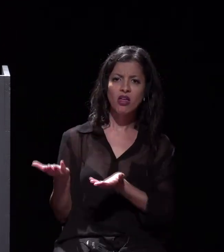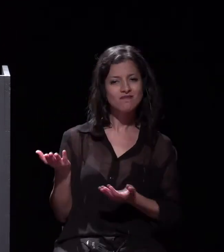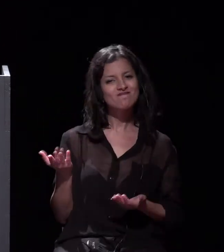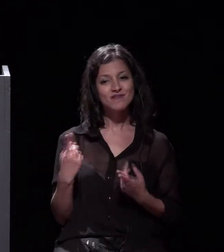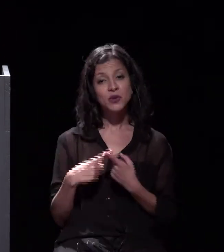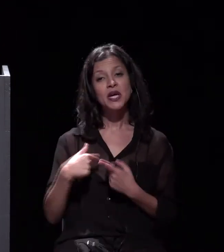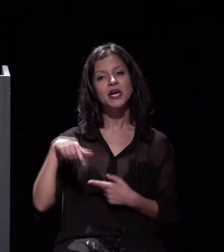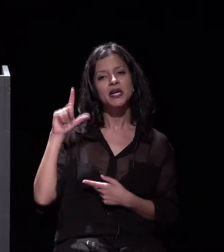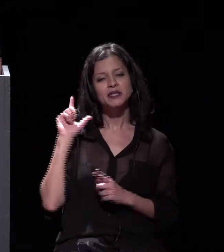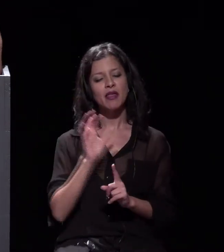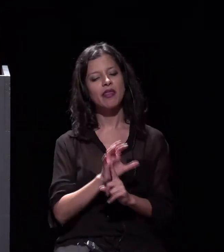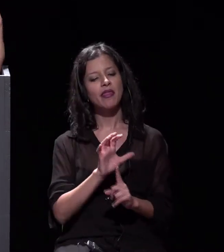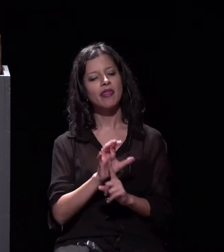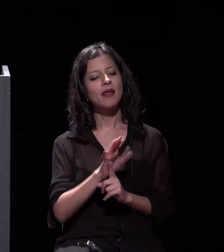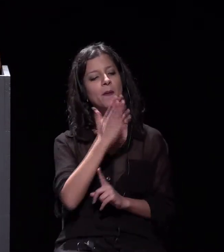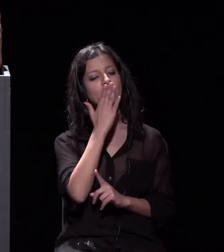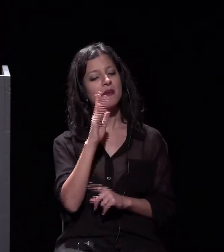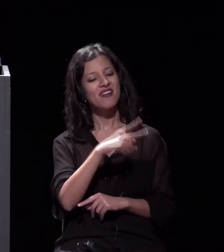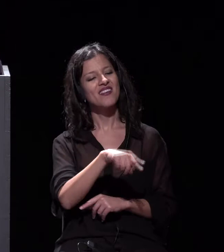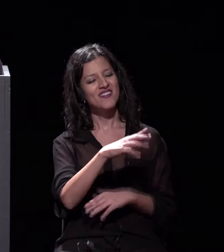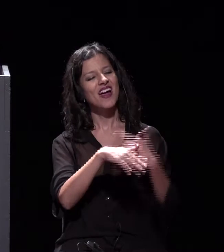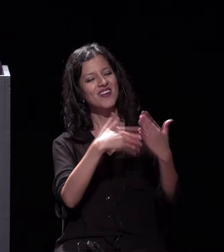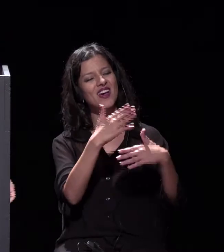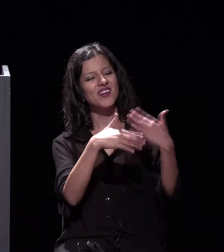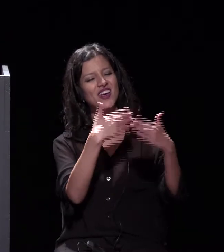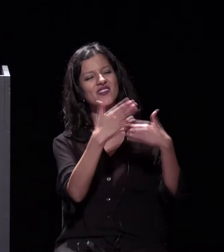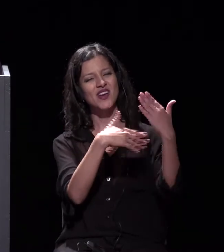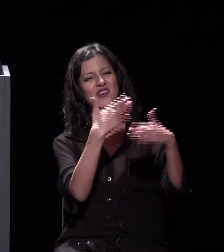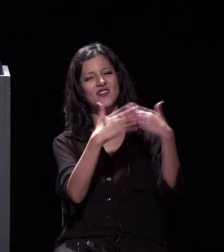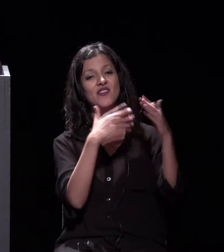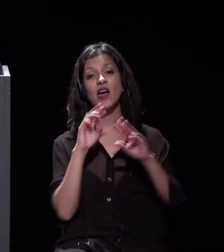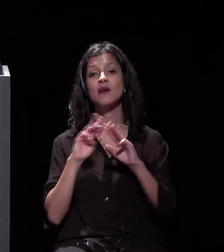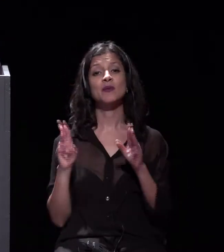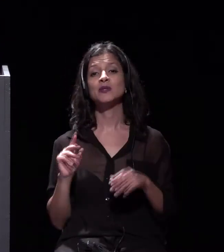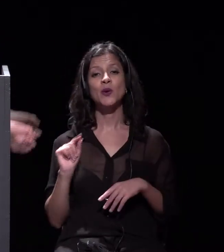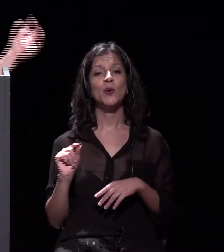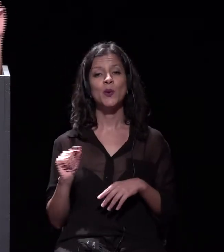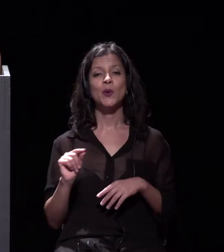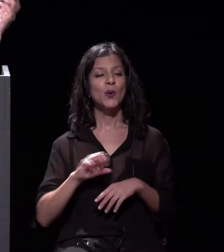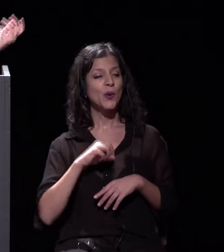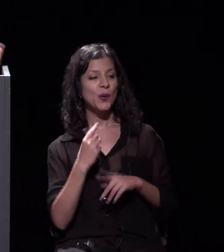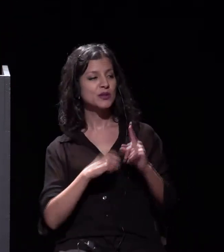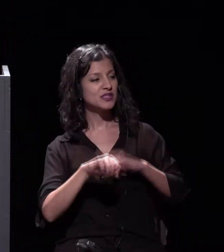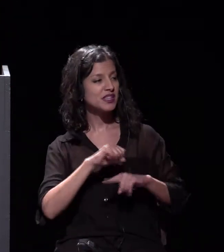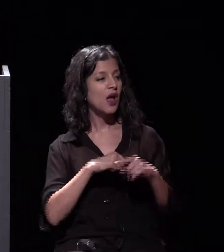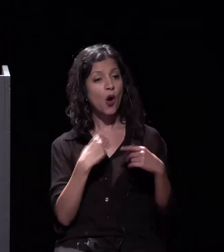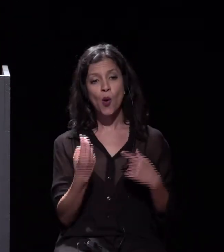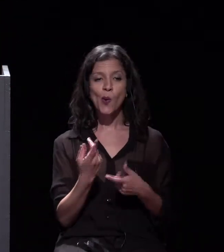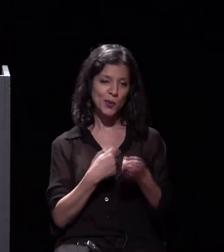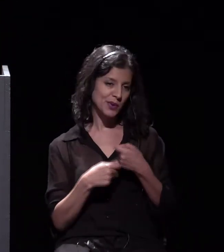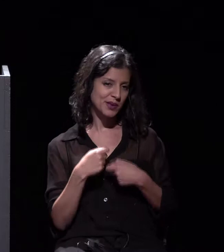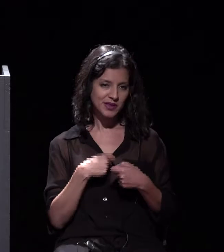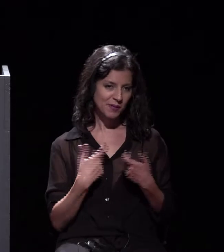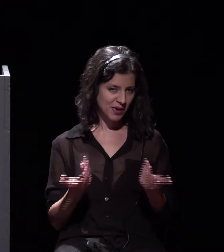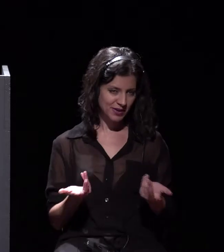standard, then you would have a proper museum or a proper society or a property labor market, etc., etc. Out of that, they produced